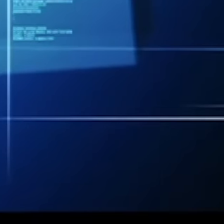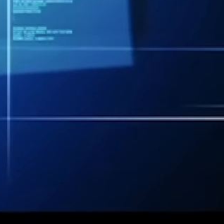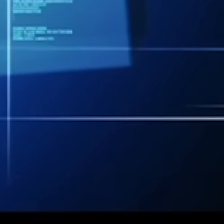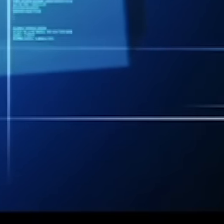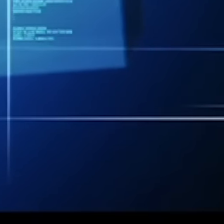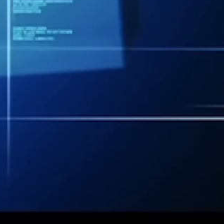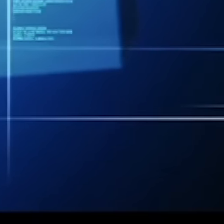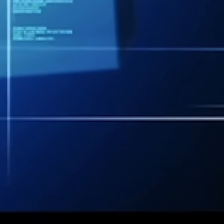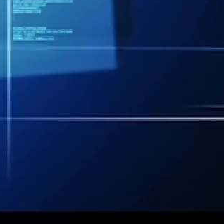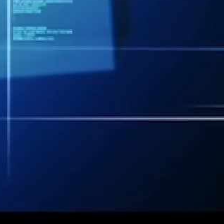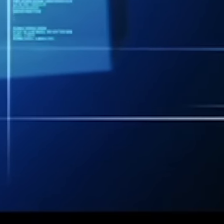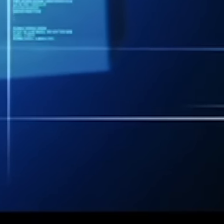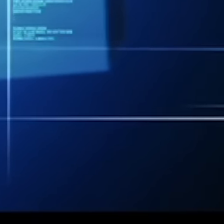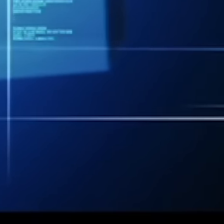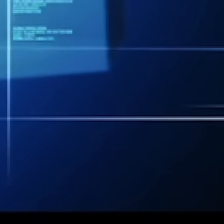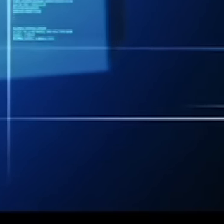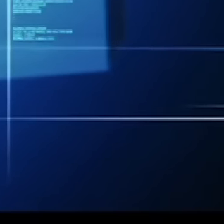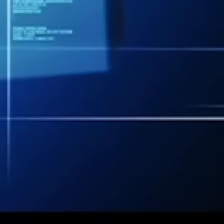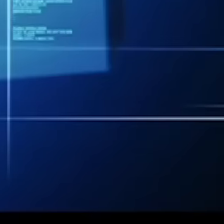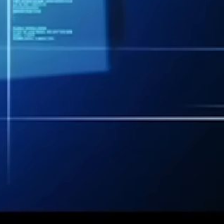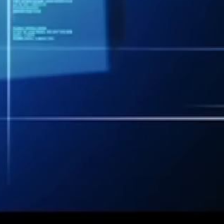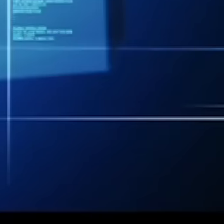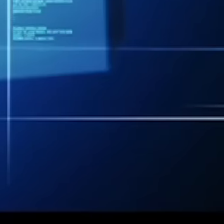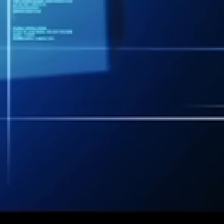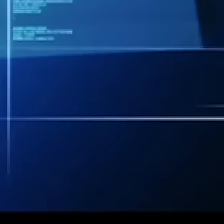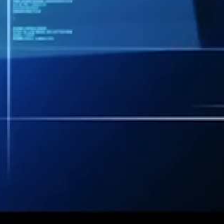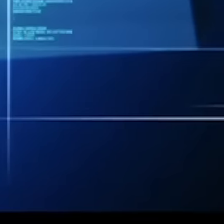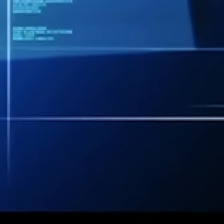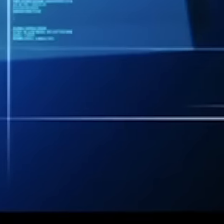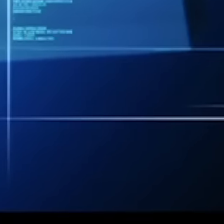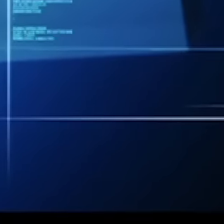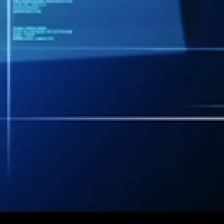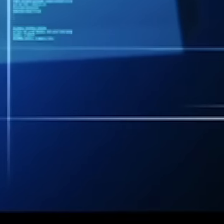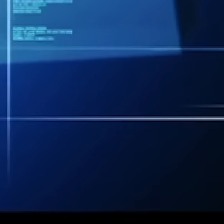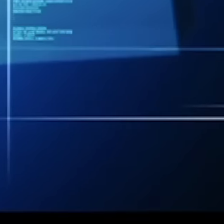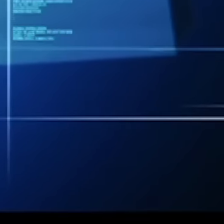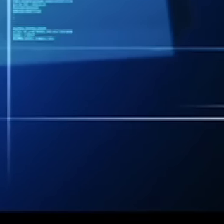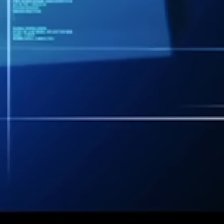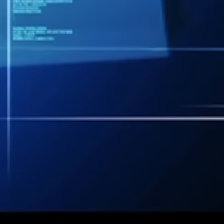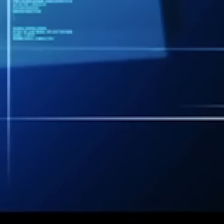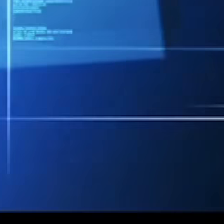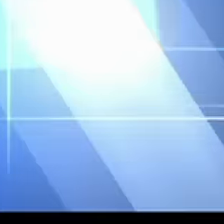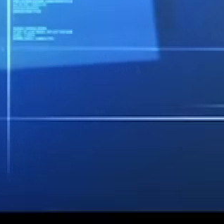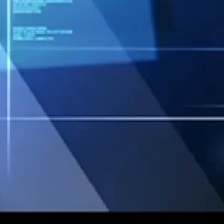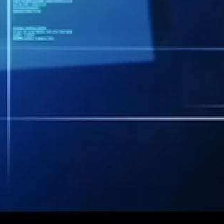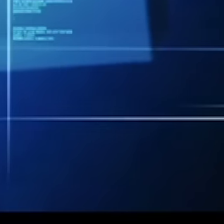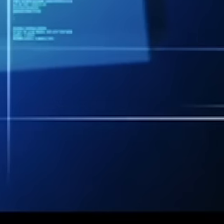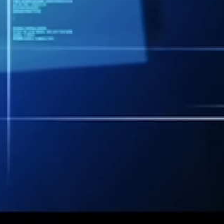This is ZNS Total Sports.